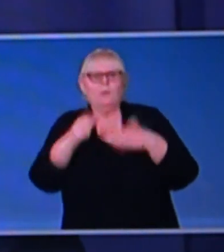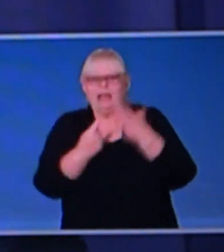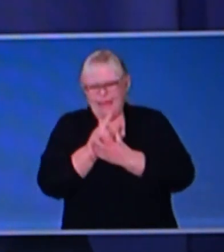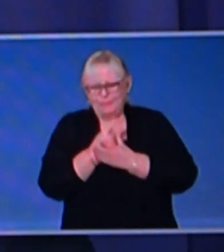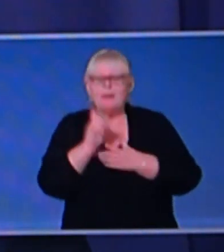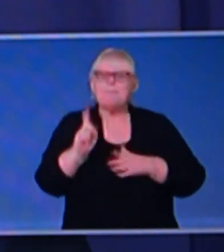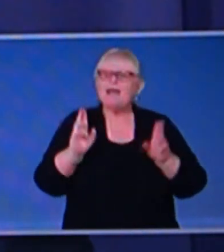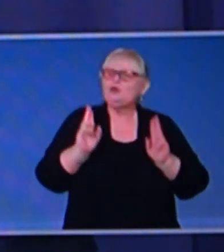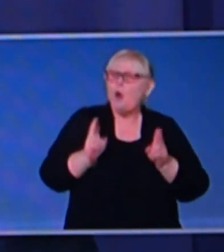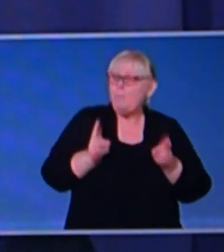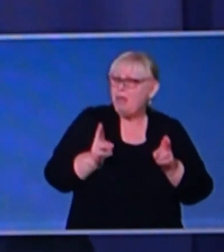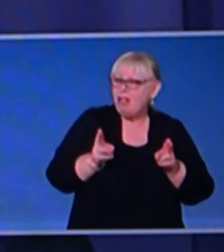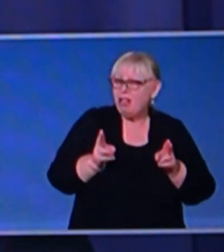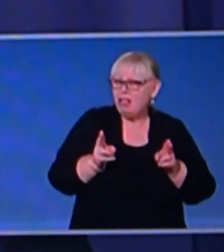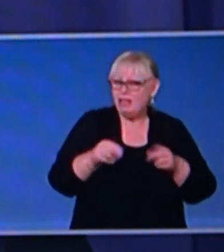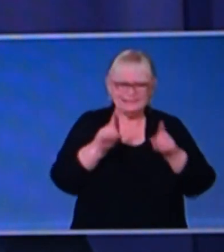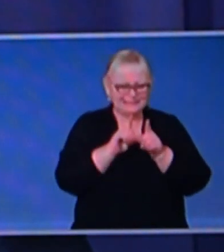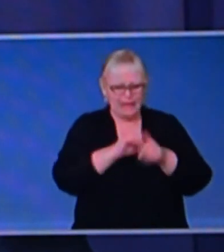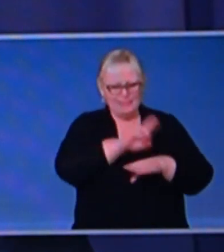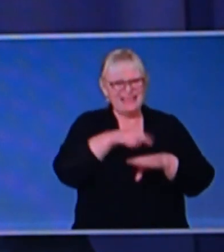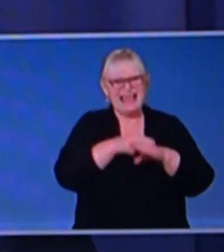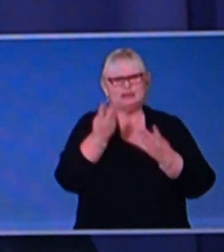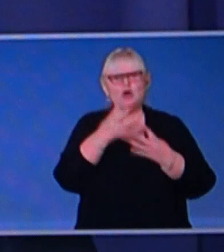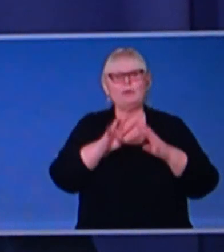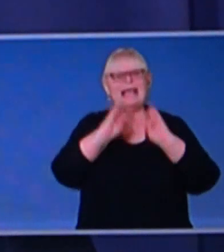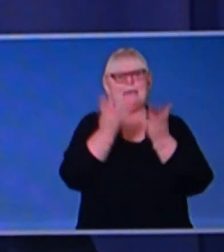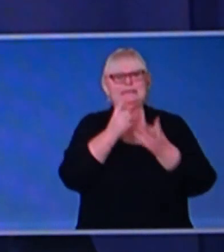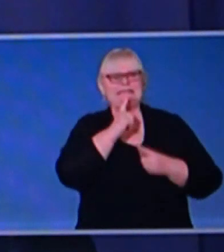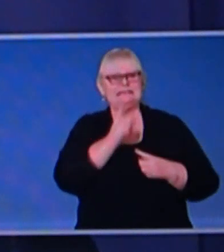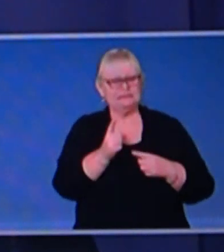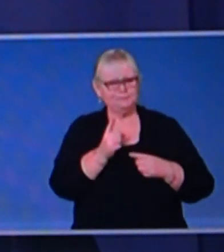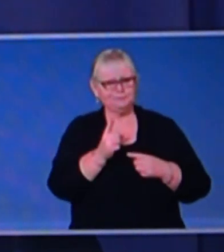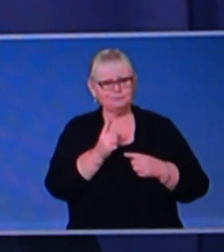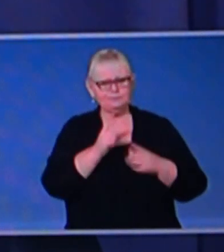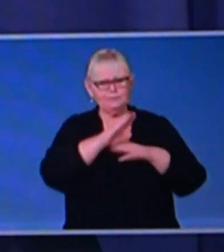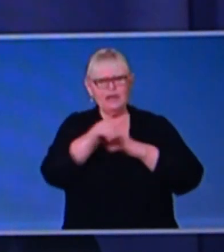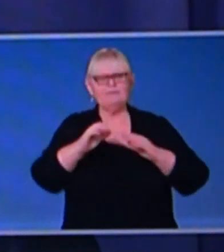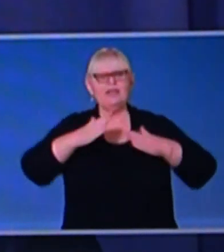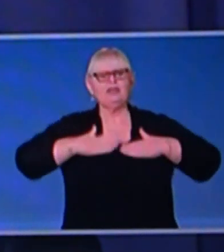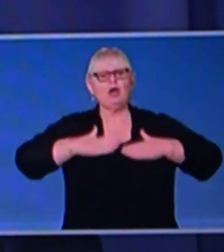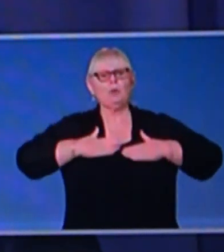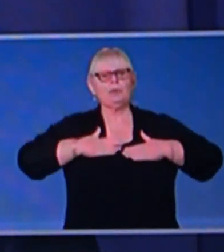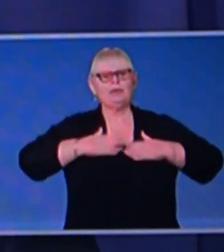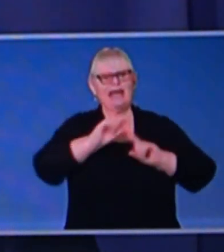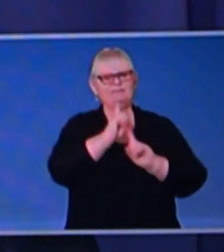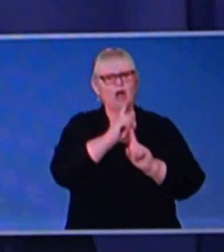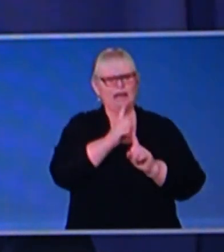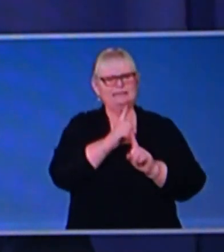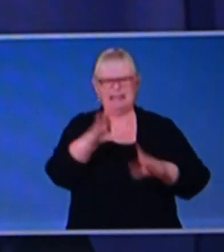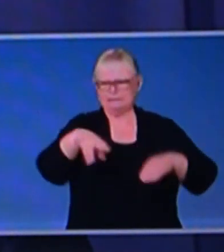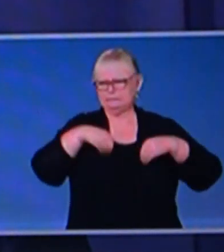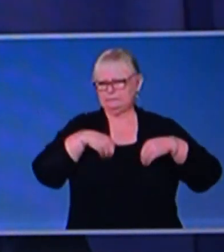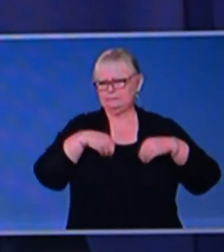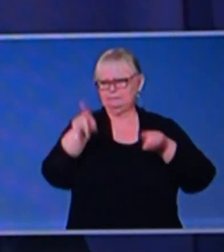the norm should be, as the National Cabinet has set out in the health advice that they adopted some weeks ago